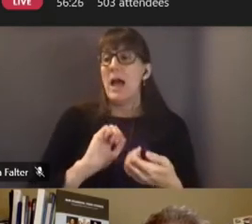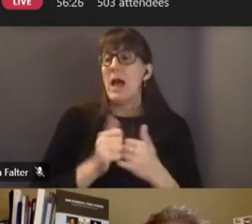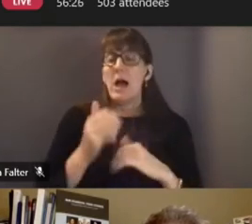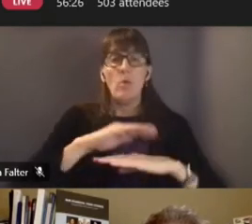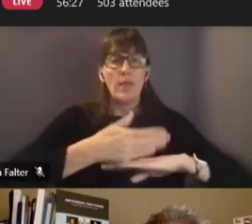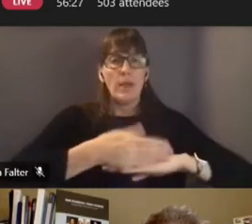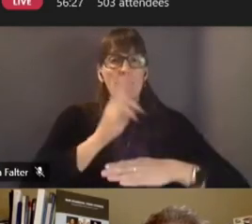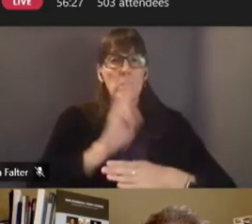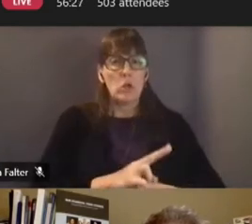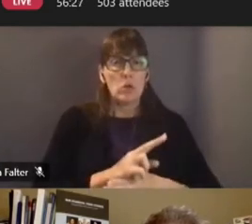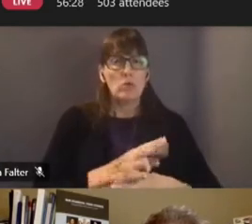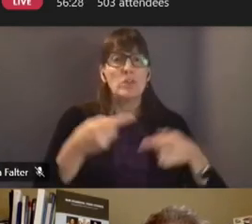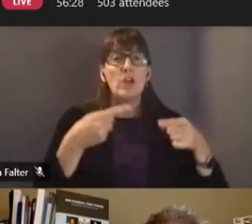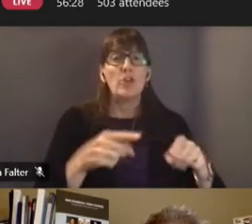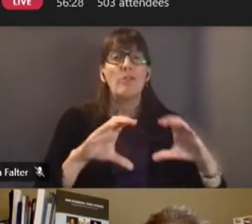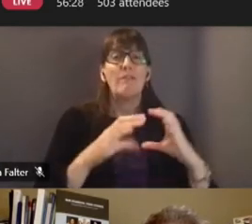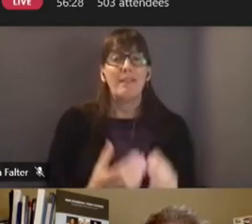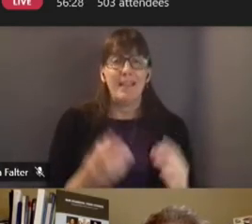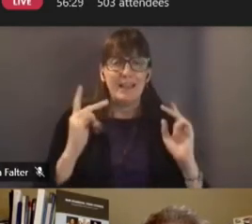classroom?